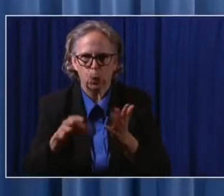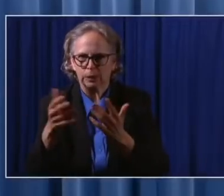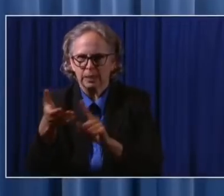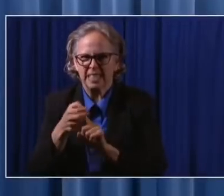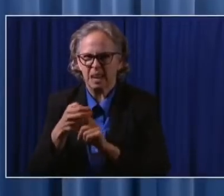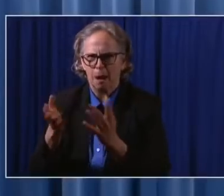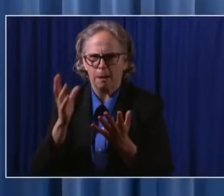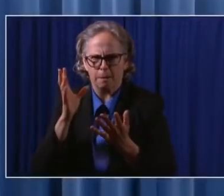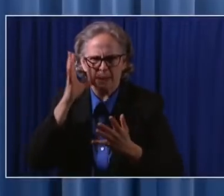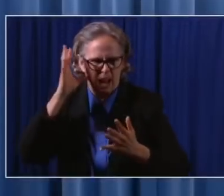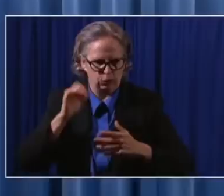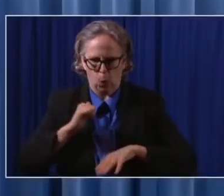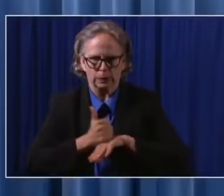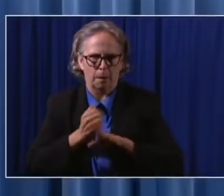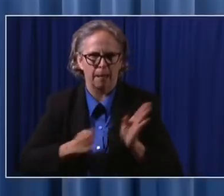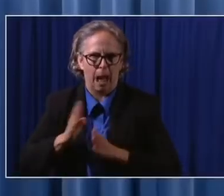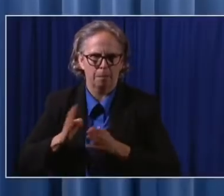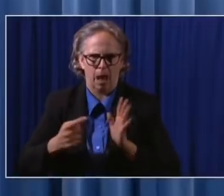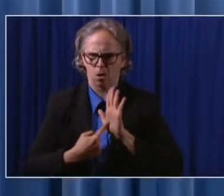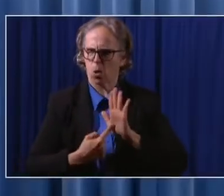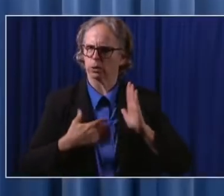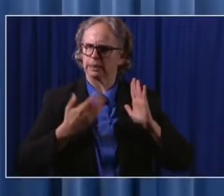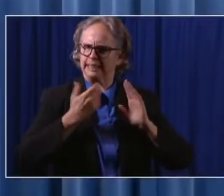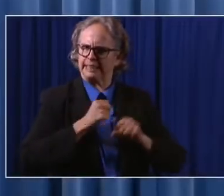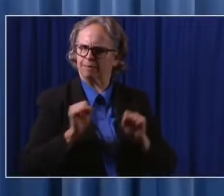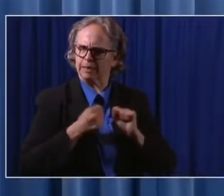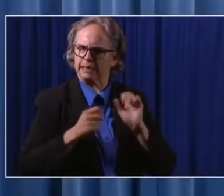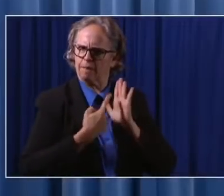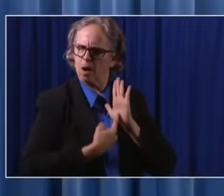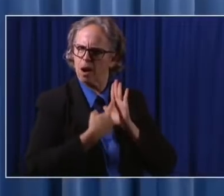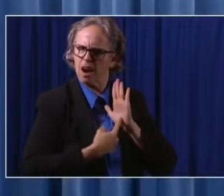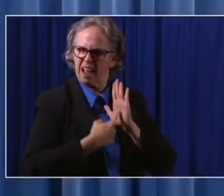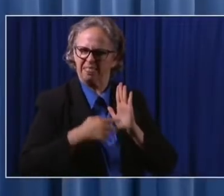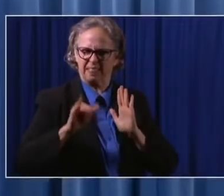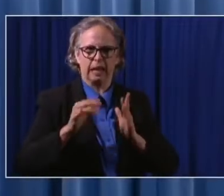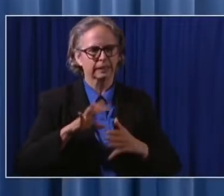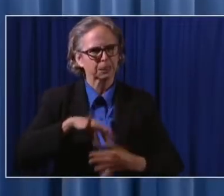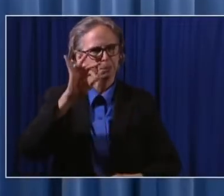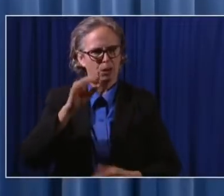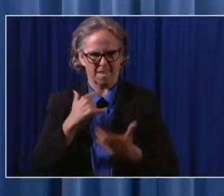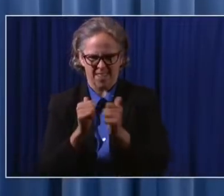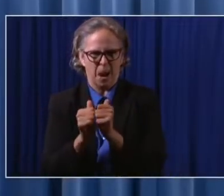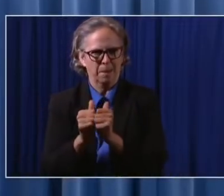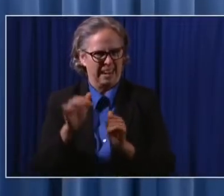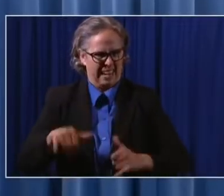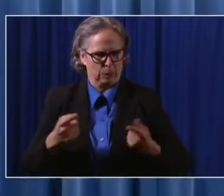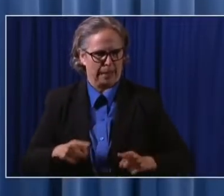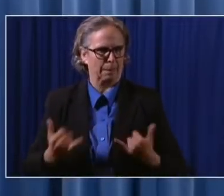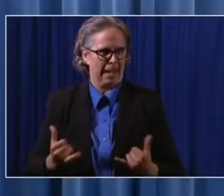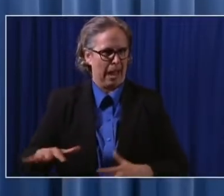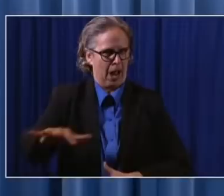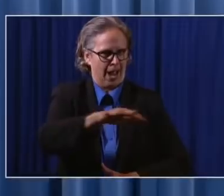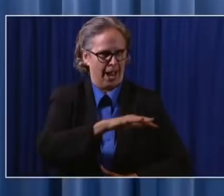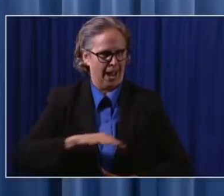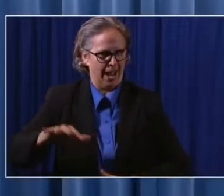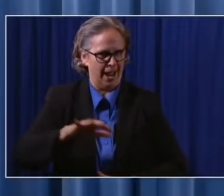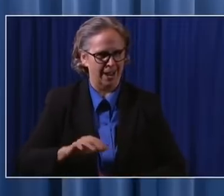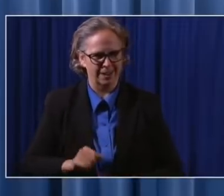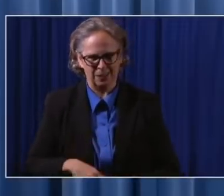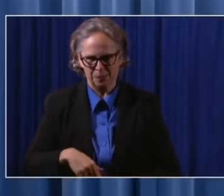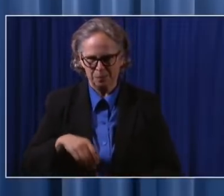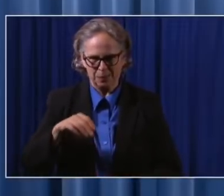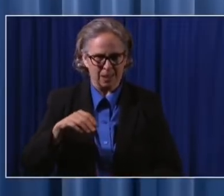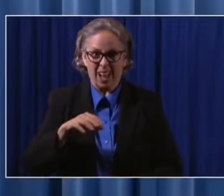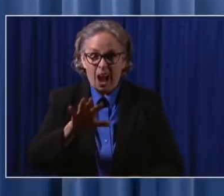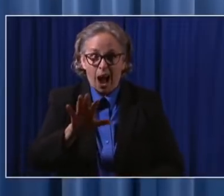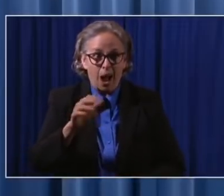own criteria and exactly what they're doing. We've worked with them, as I said. Chancellor Gardner has worked with them very, very closely. He is very